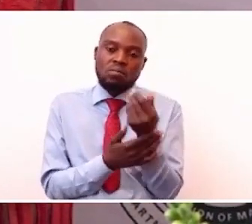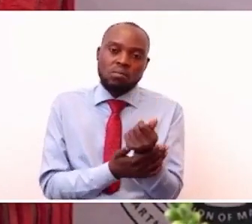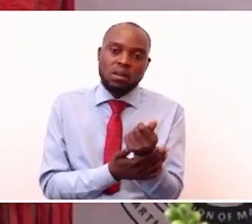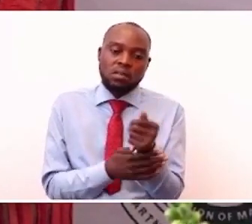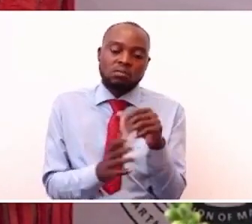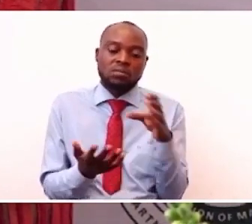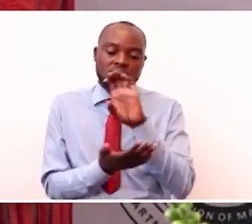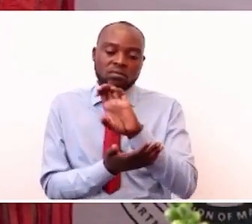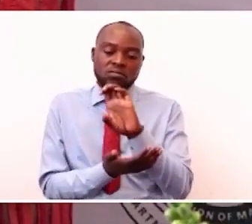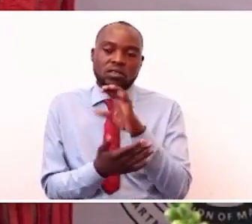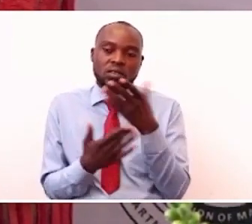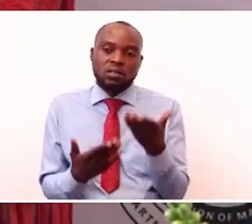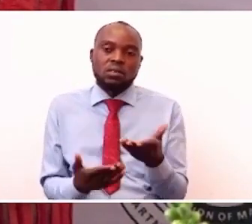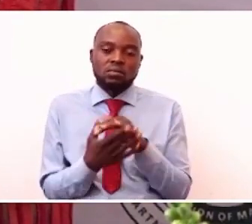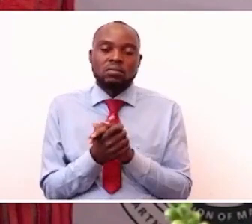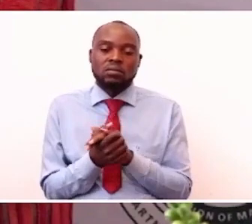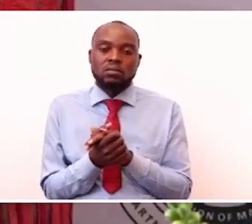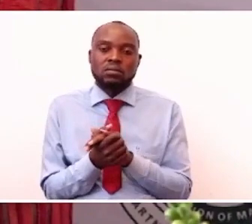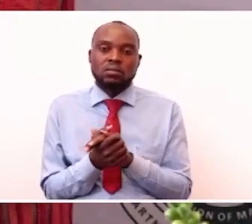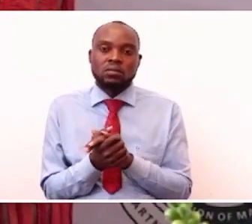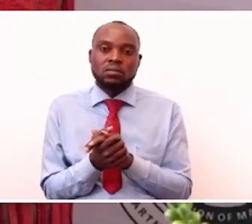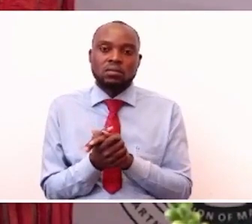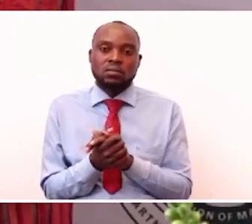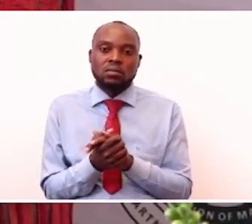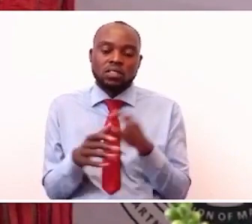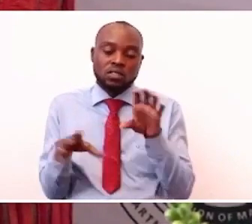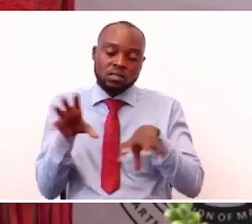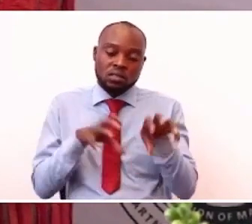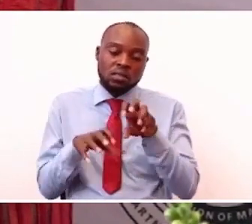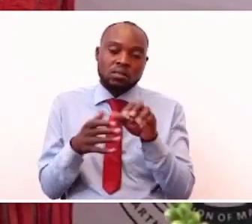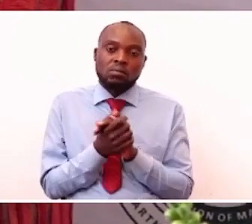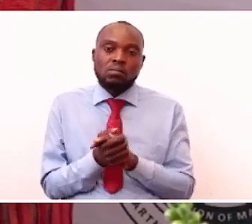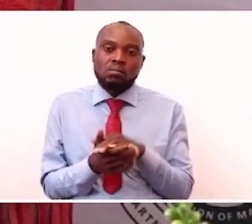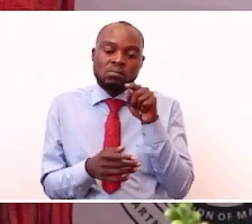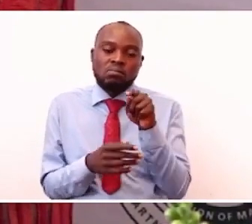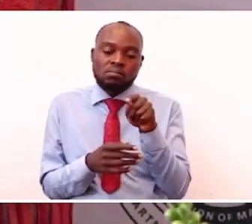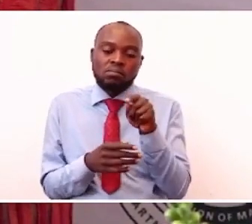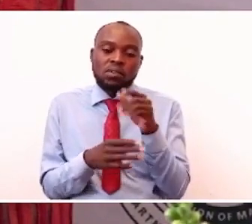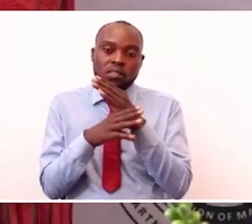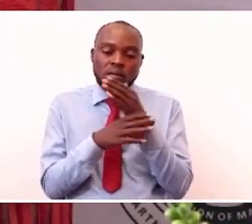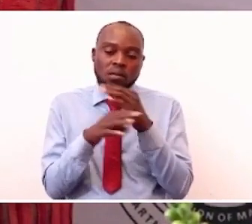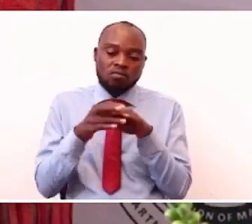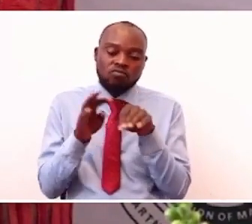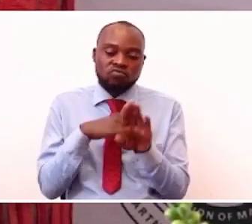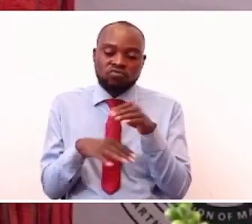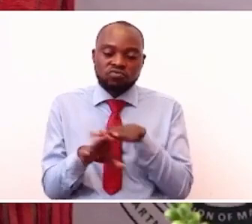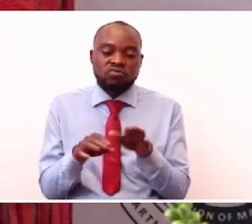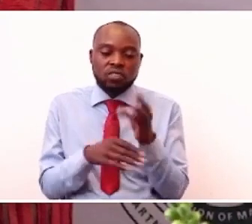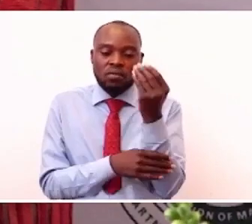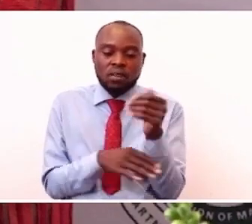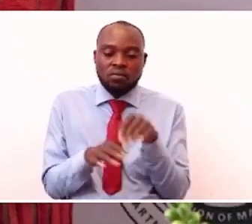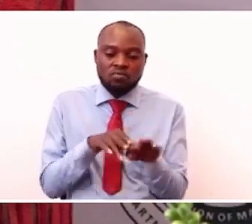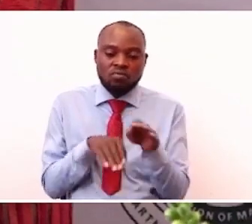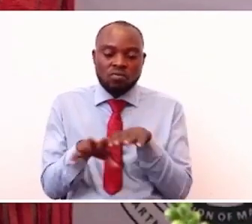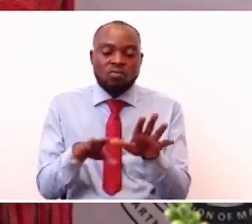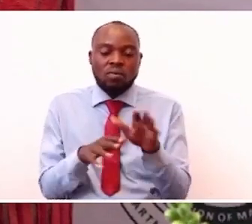centralized, which is a centralized system. There's cyber fraud, financial fraud. There's a lot of